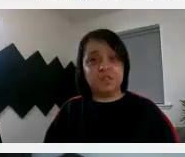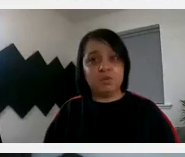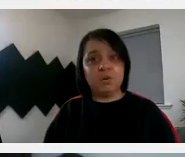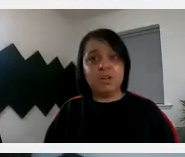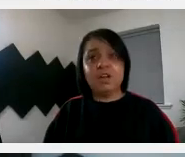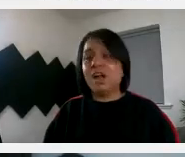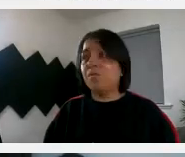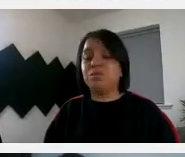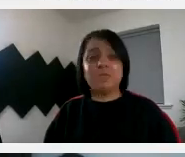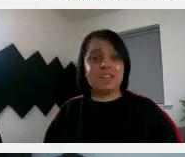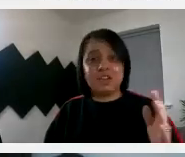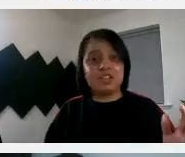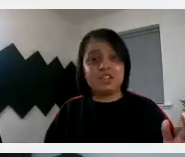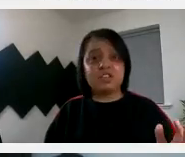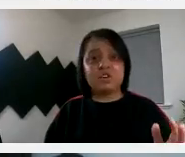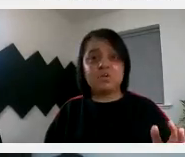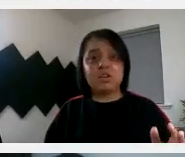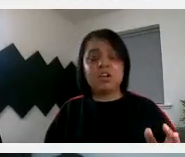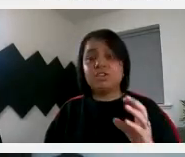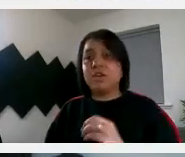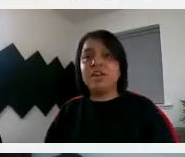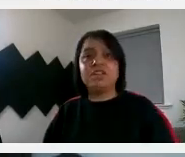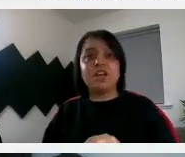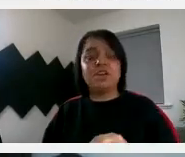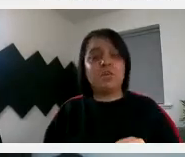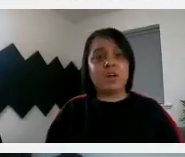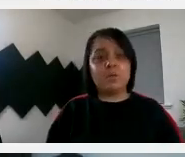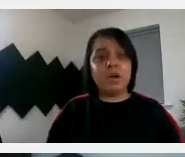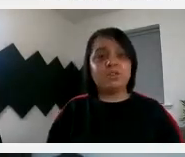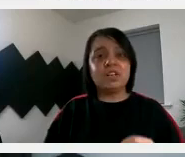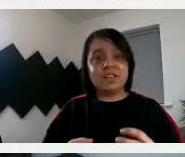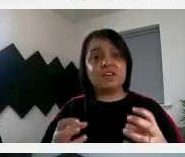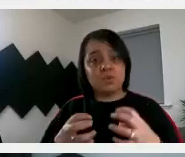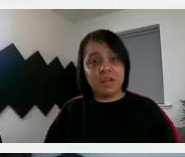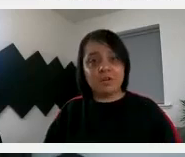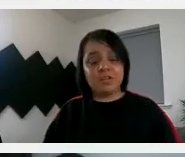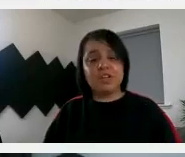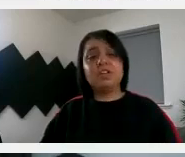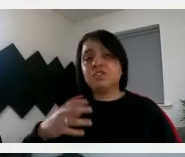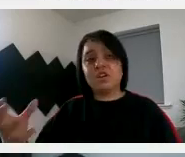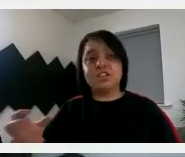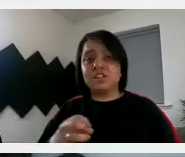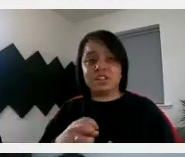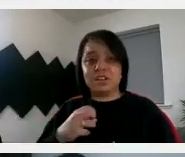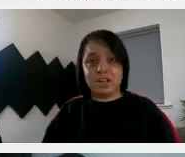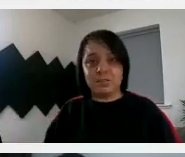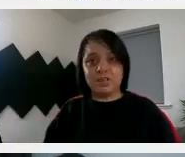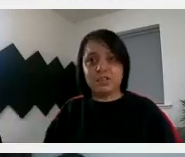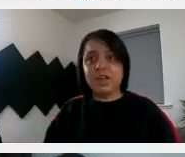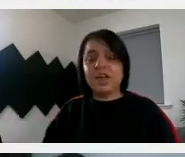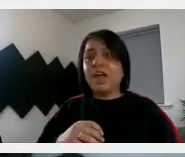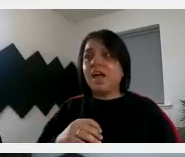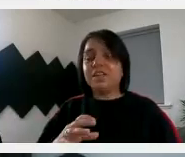different law, which was passed 30 years ago. So English and Welsh is an actual language. Scot is not a